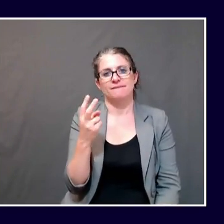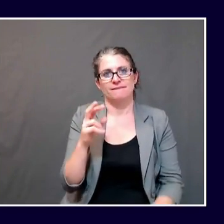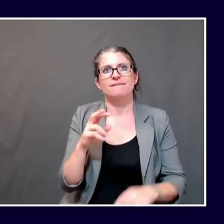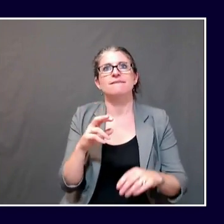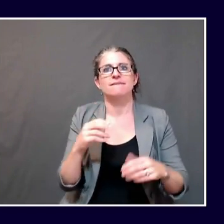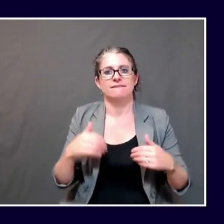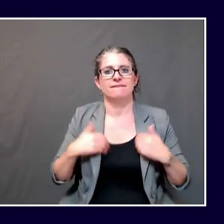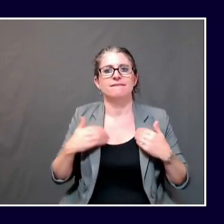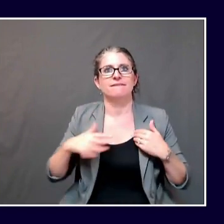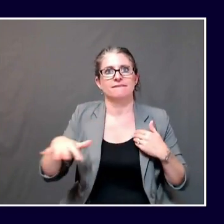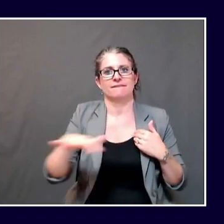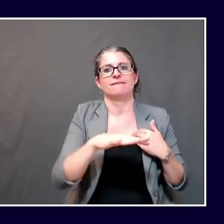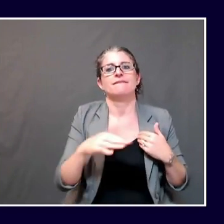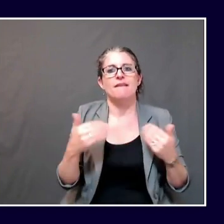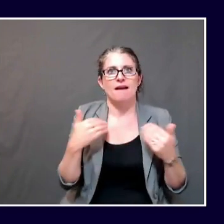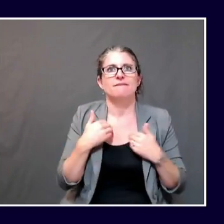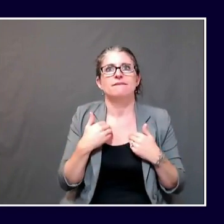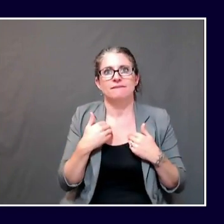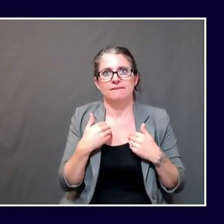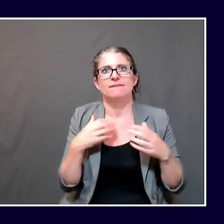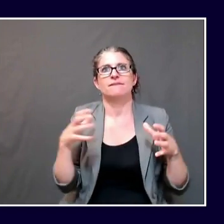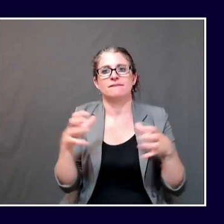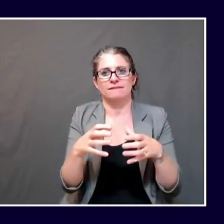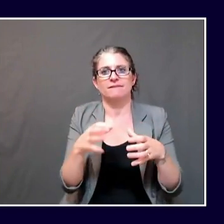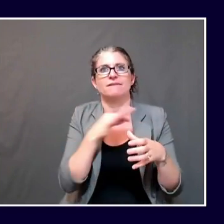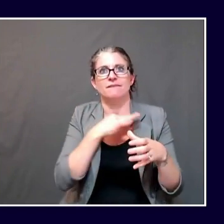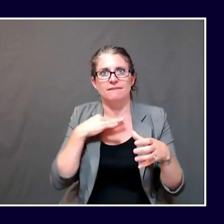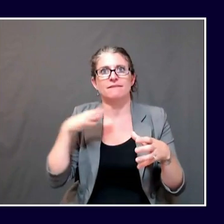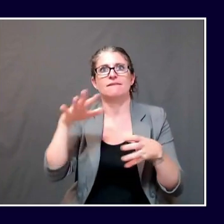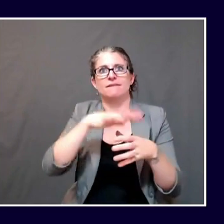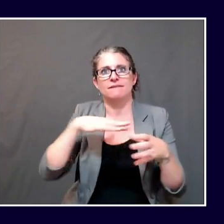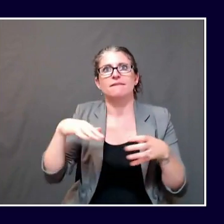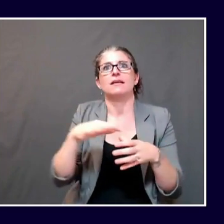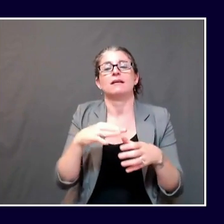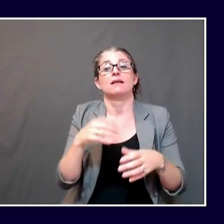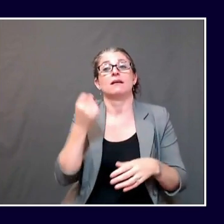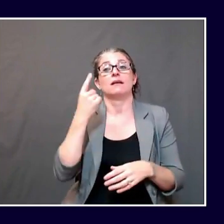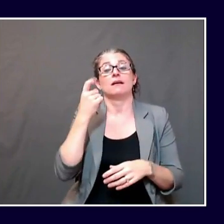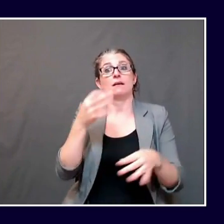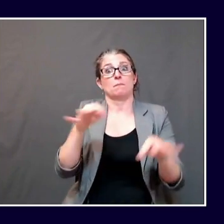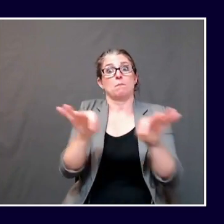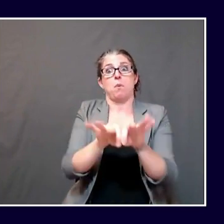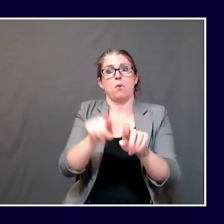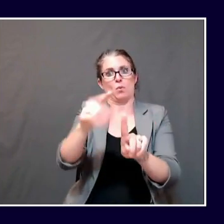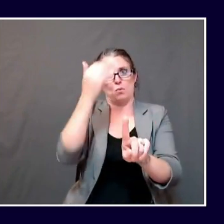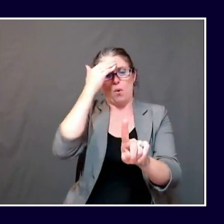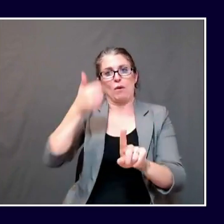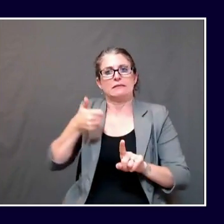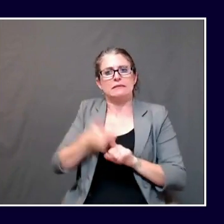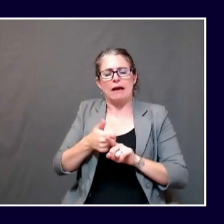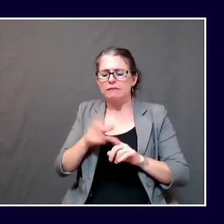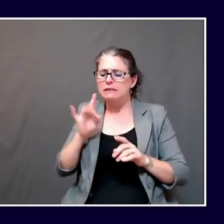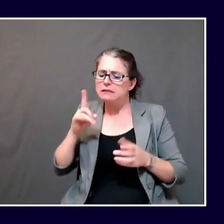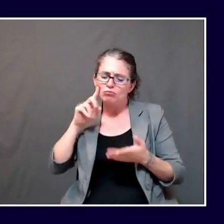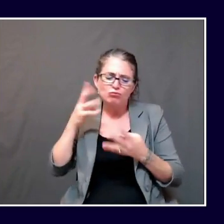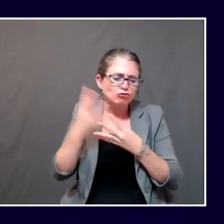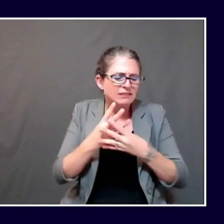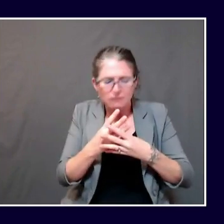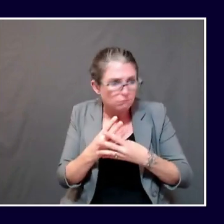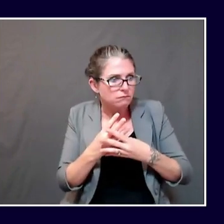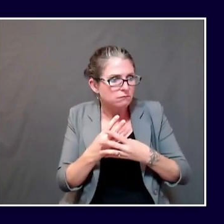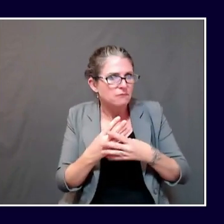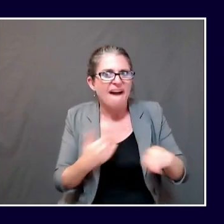now over 2 weeks ago. And I believe that we are working with them to chart their next steps, as is the Office of Child and